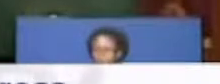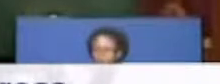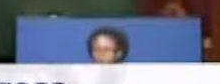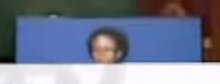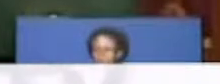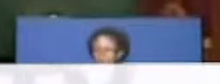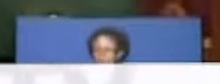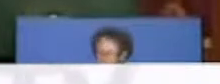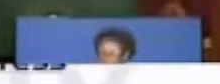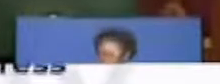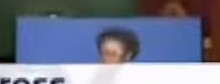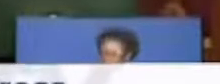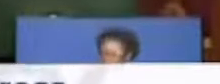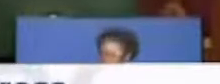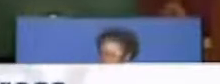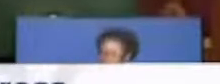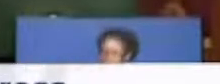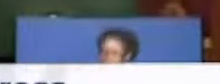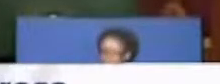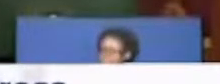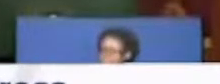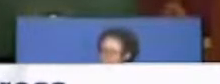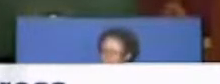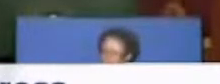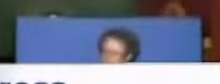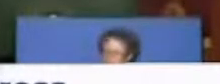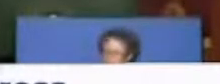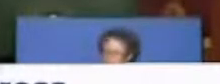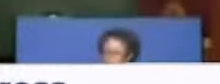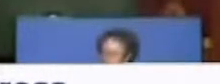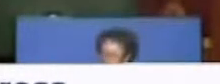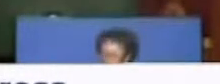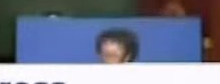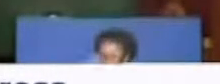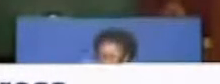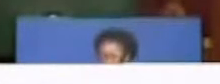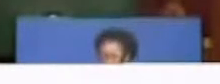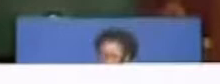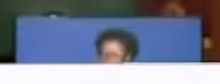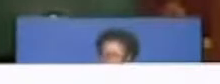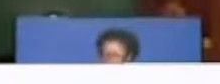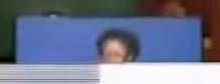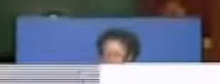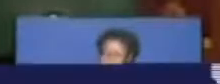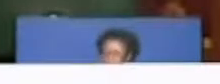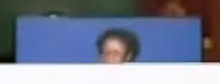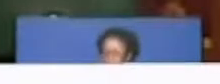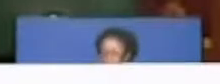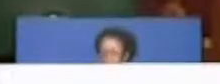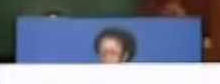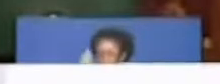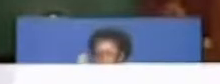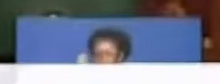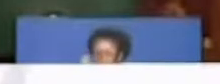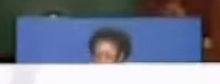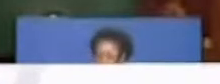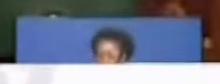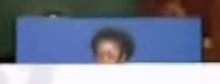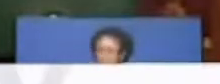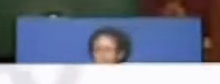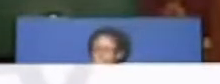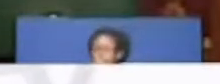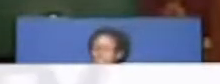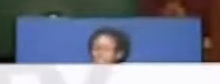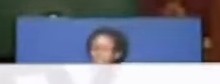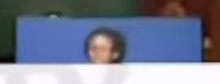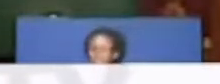sugar mills following the allocation of Kenya shillings $1.5 billion in aid of the sugar sector that is being